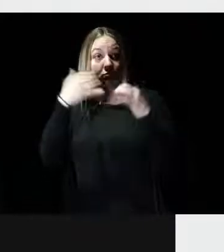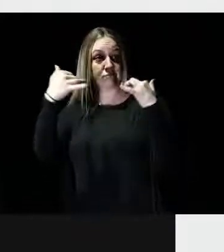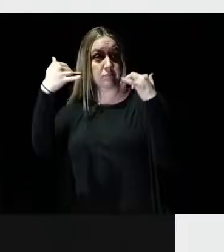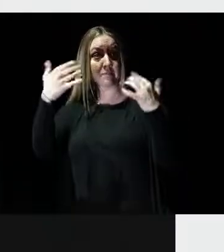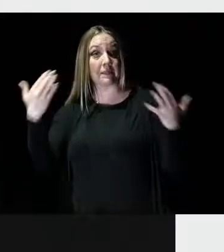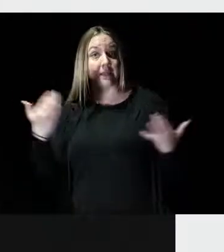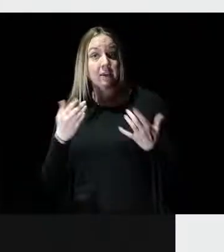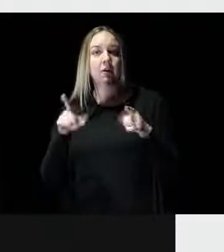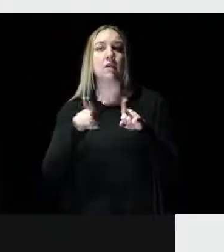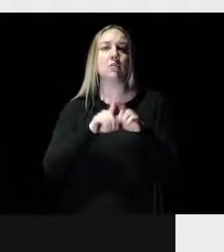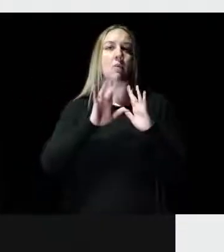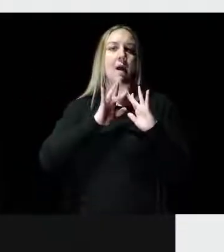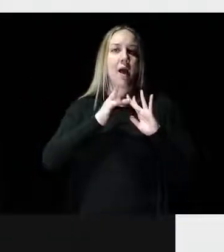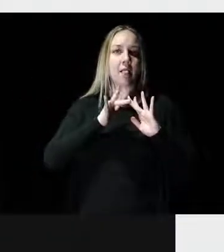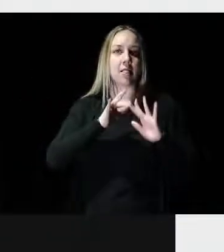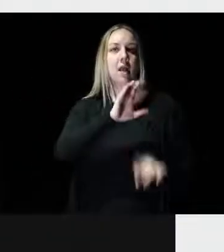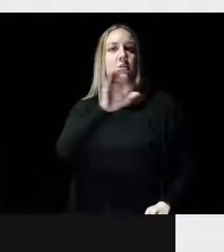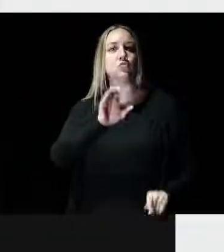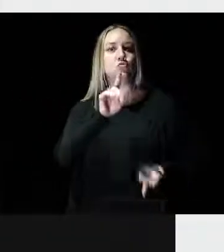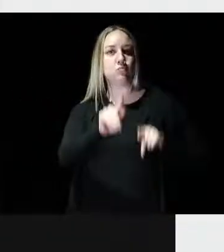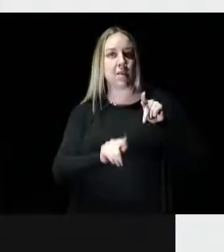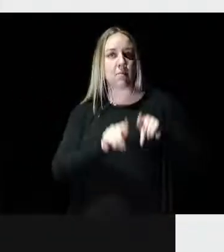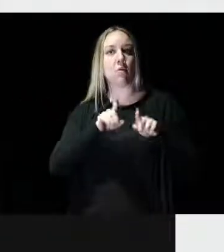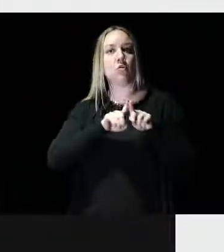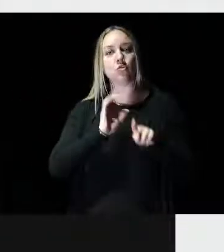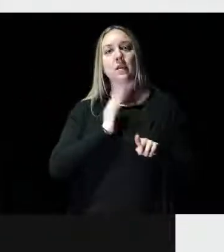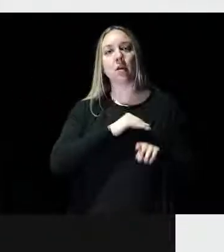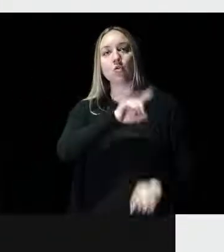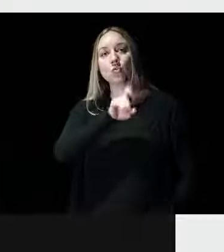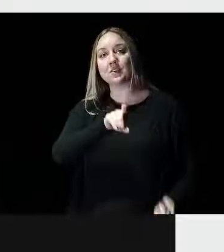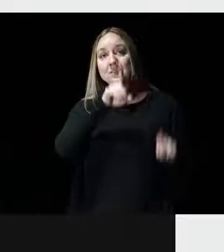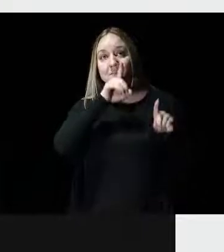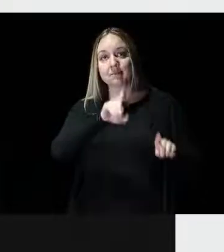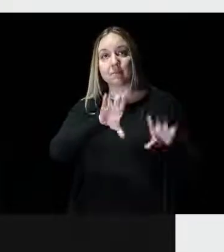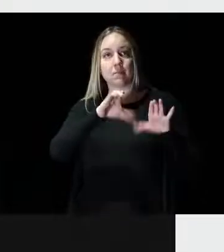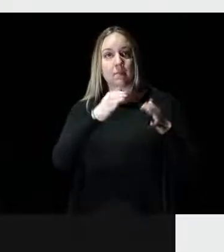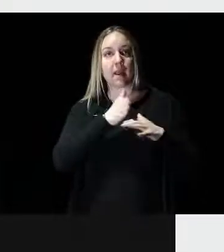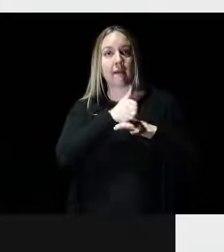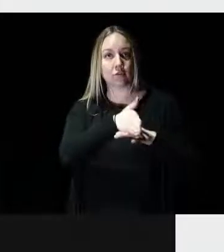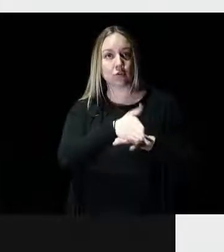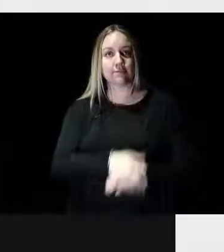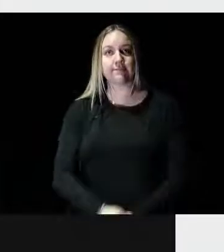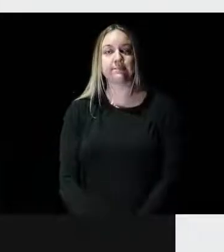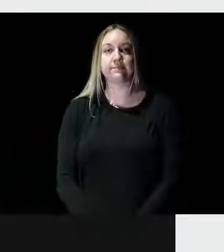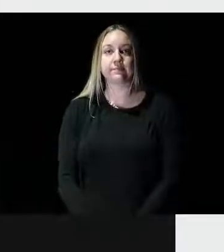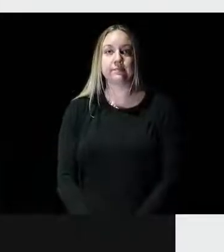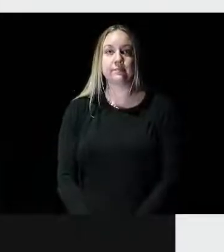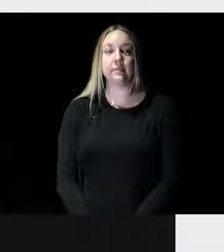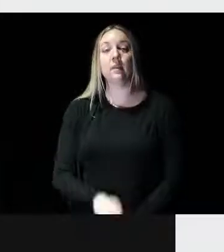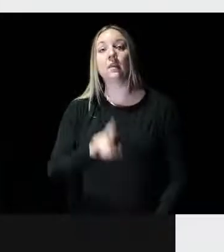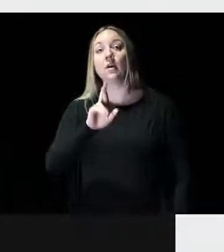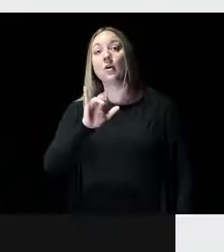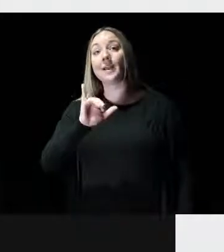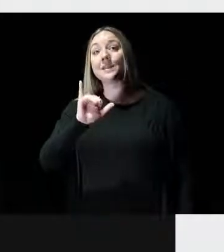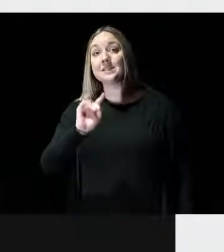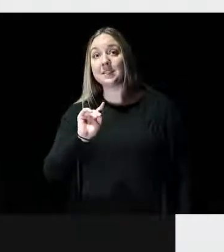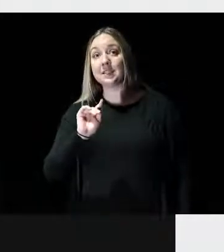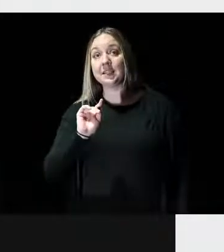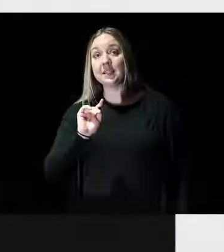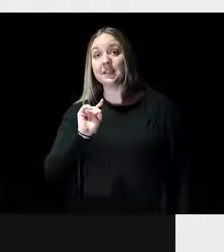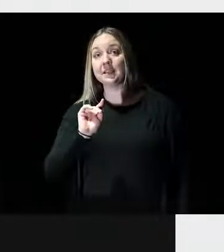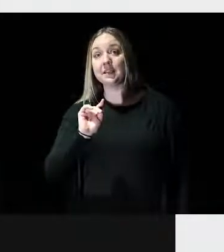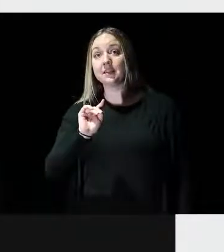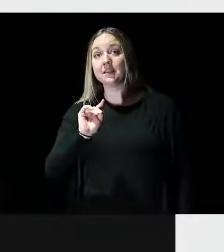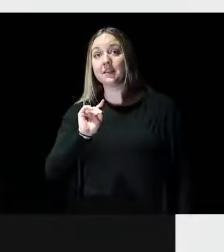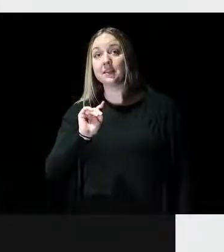our online participants during the Q&A segment after the lecture. Rochester Institute of Technology's Vignelli Center